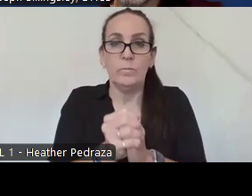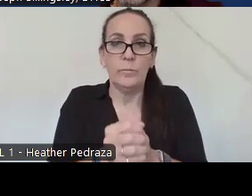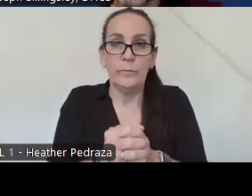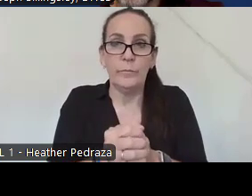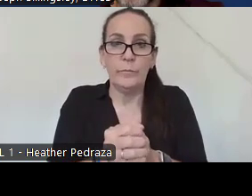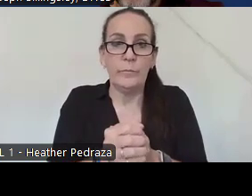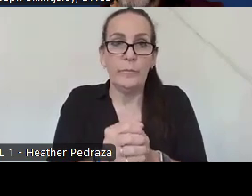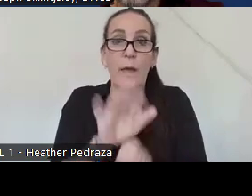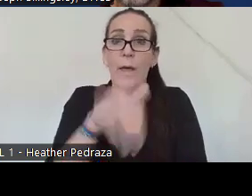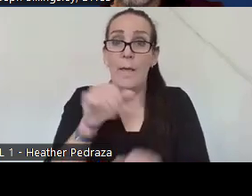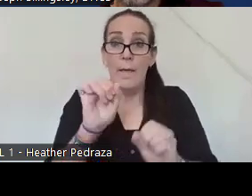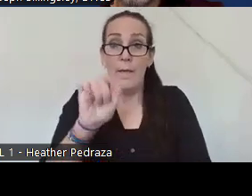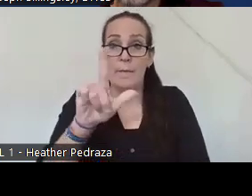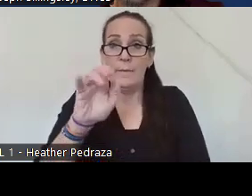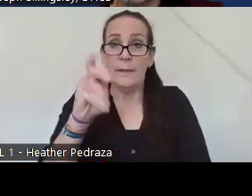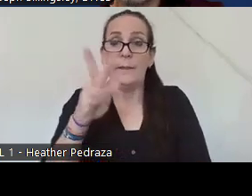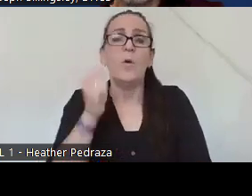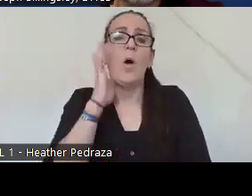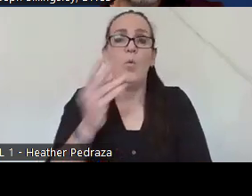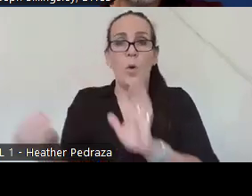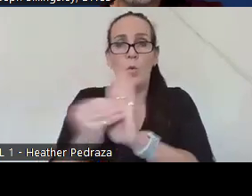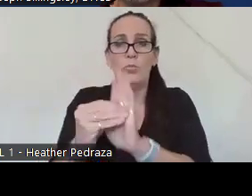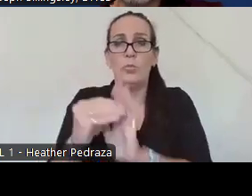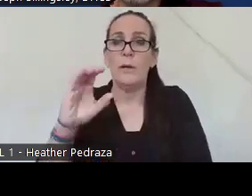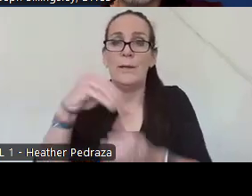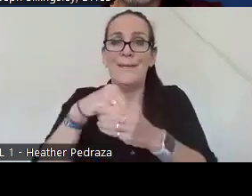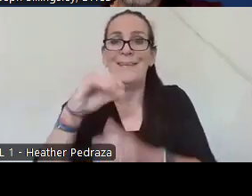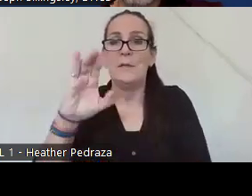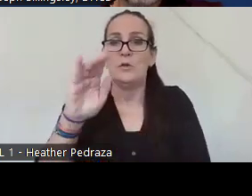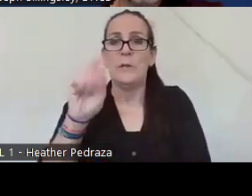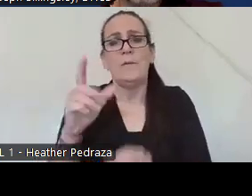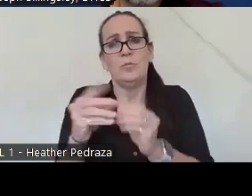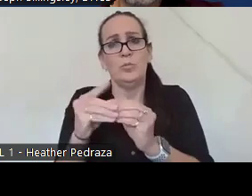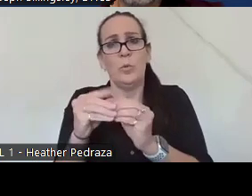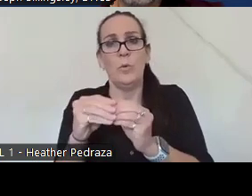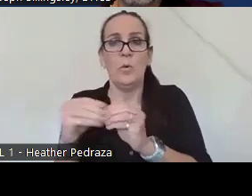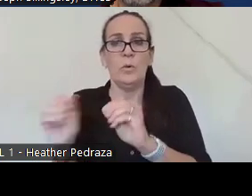And that's the link, but I'll again put that into the chat. If you can go one more slide, please.